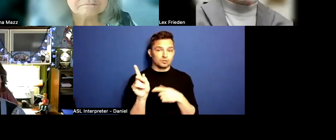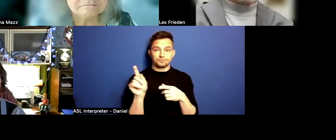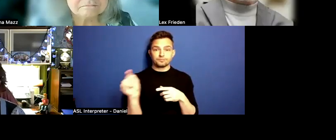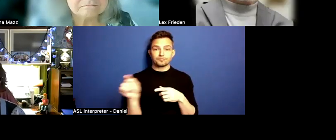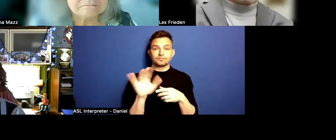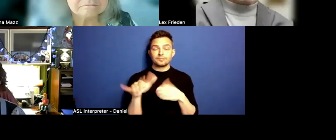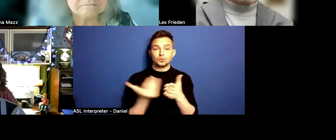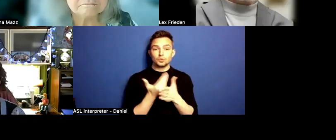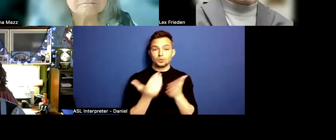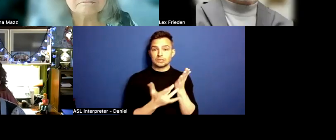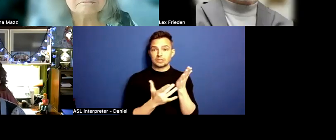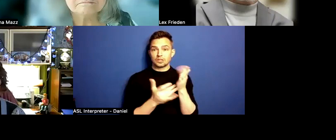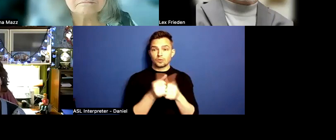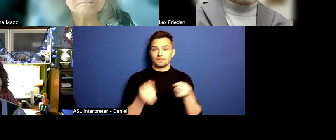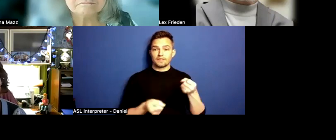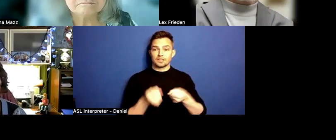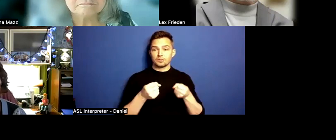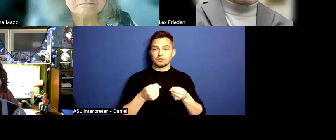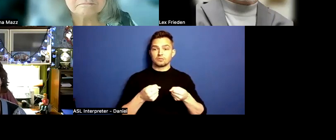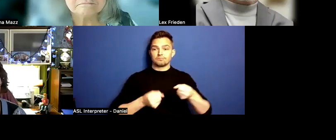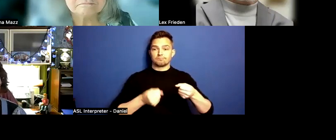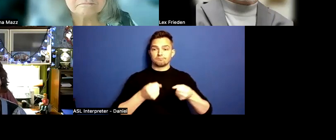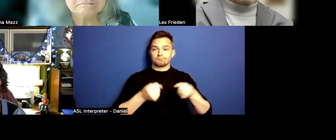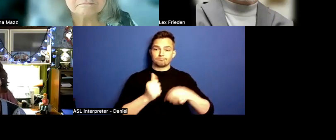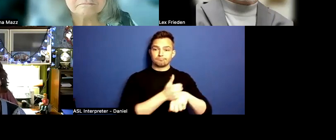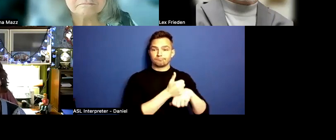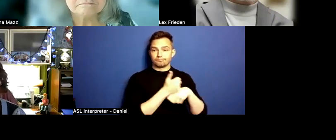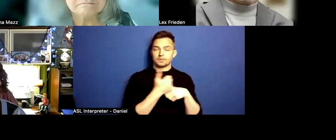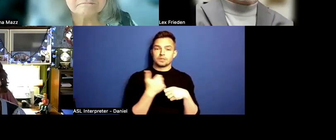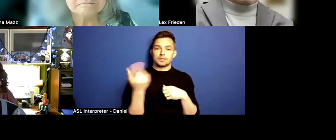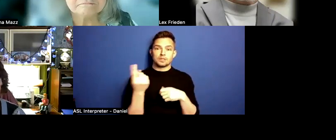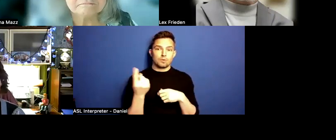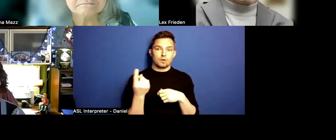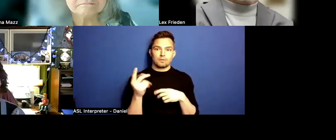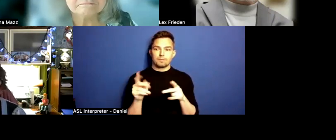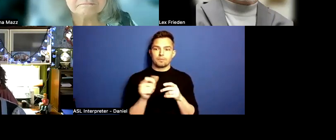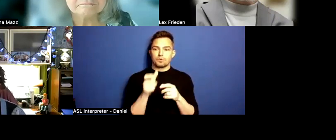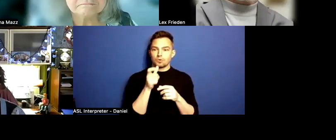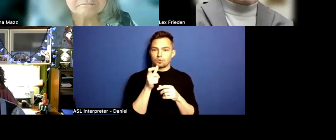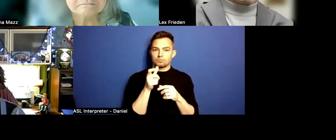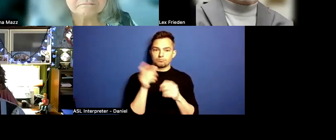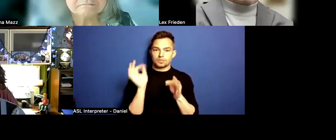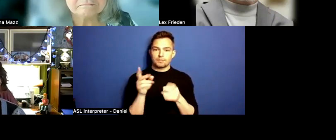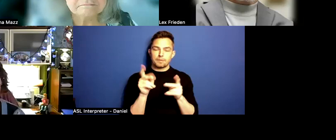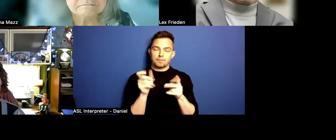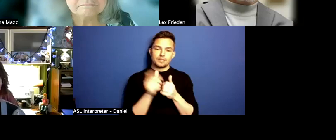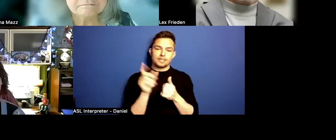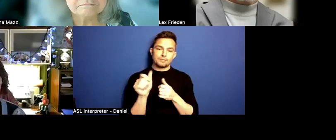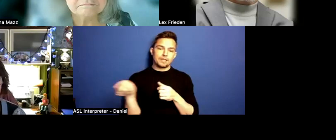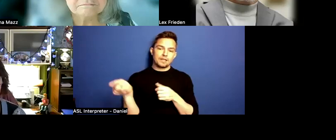new technology with vehicles and cars. And somewhere along the line, somebody decided that people with disabilities aren't going to be driving